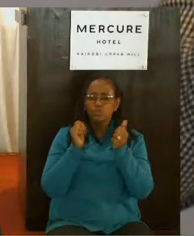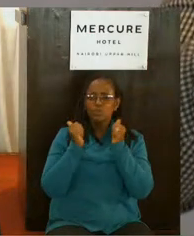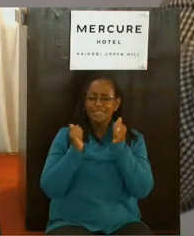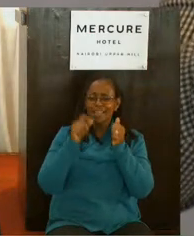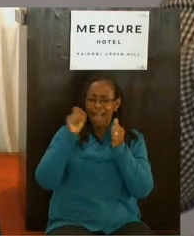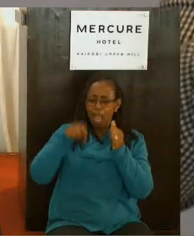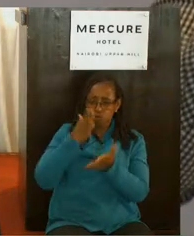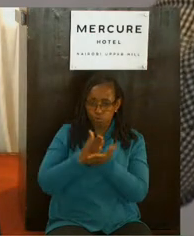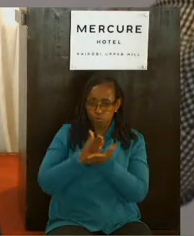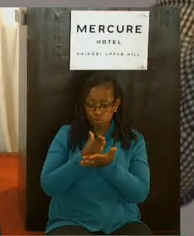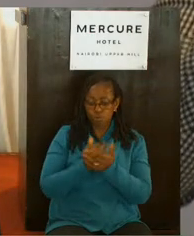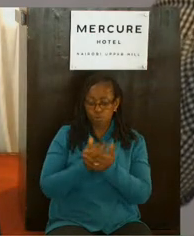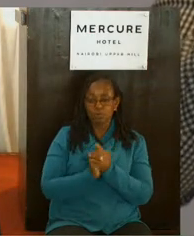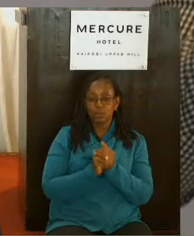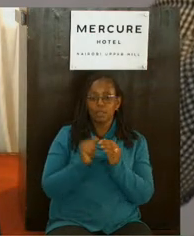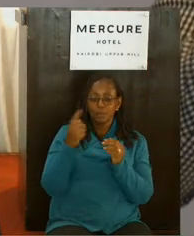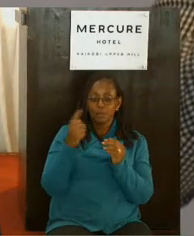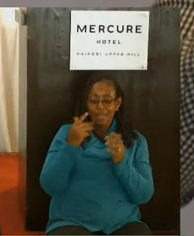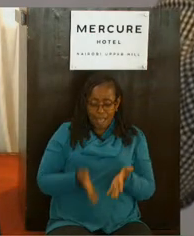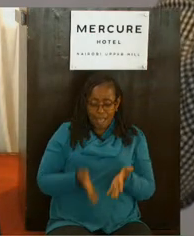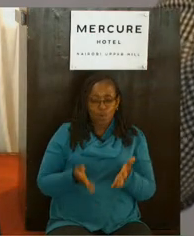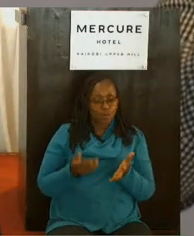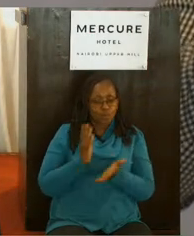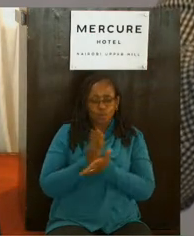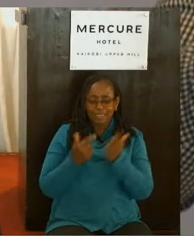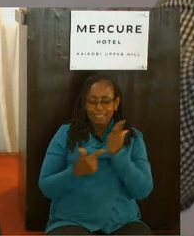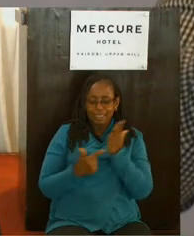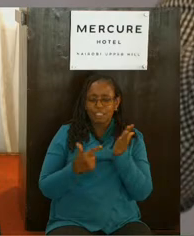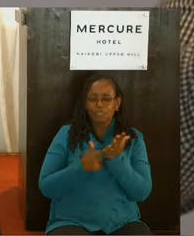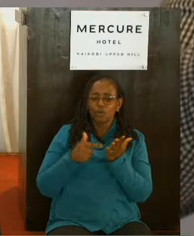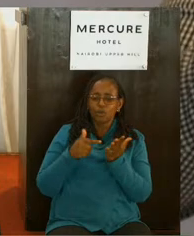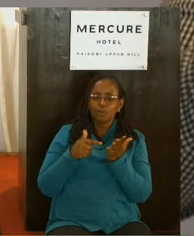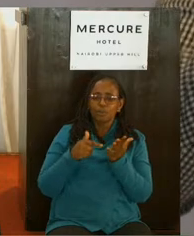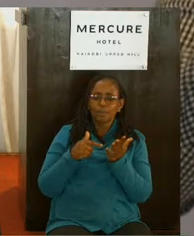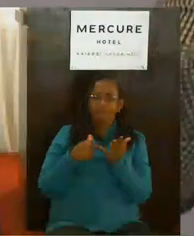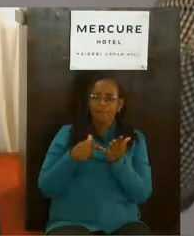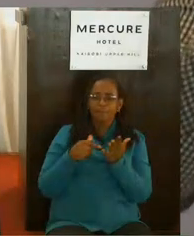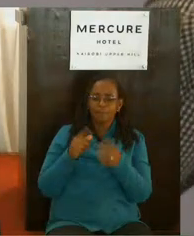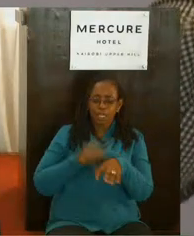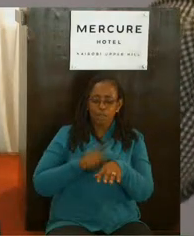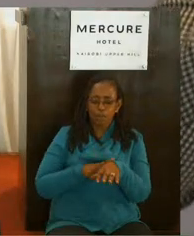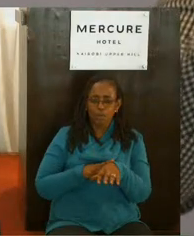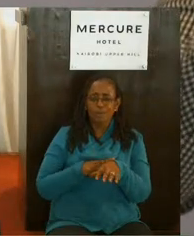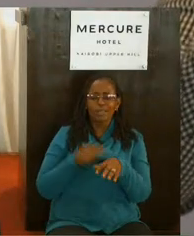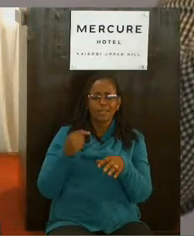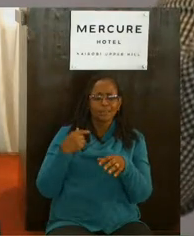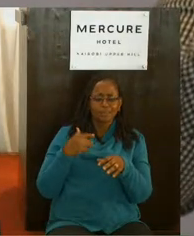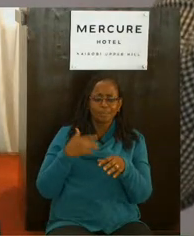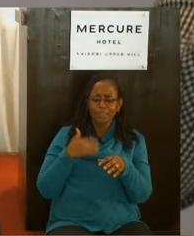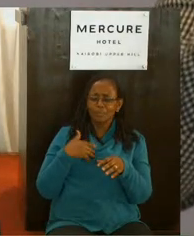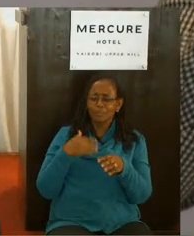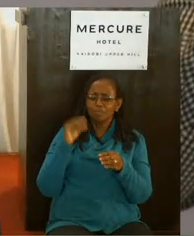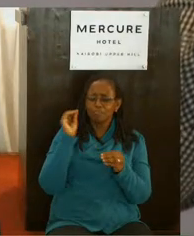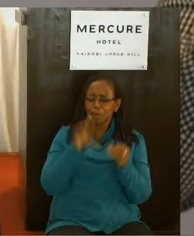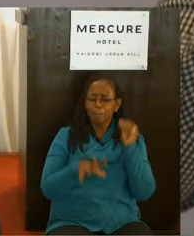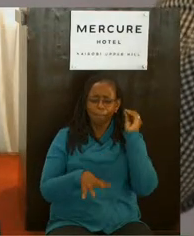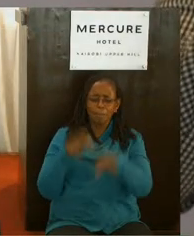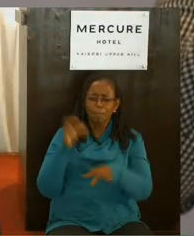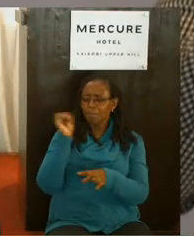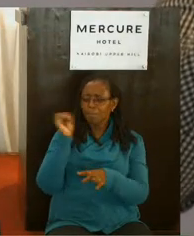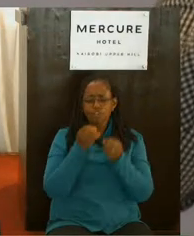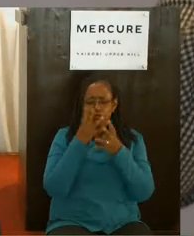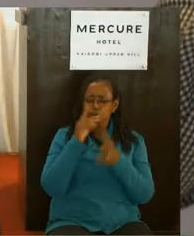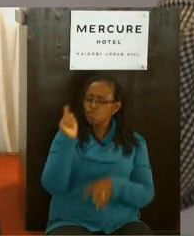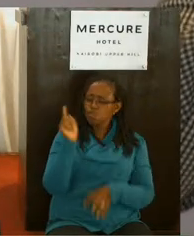blame this on the digital era where we are there's a lot of misinformation there's a lot of missing representation of facts we are in a